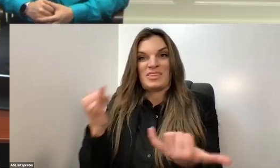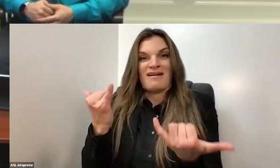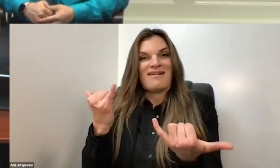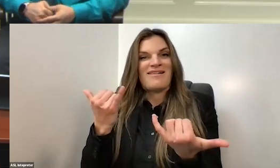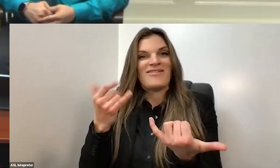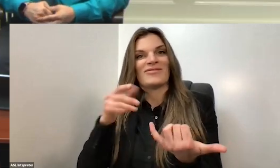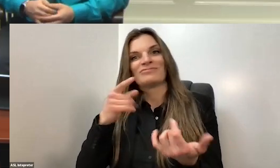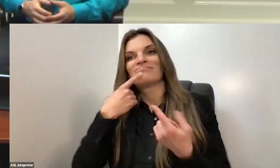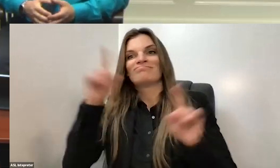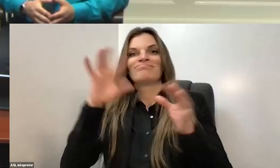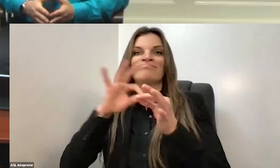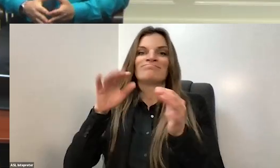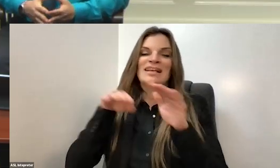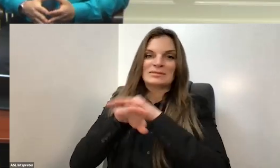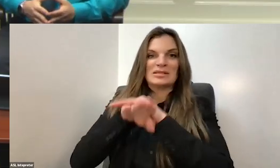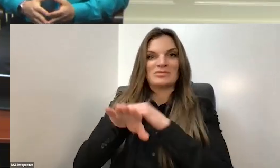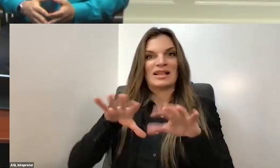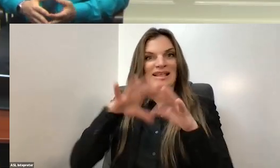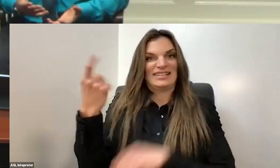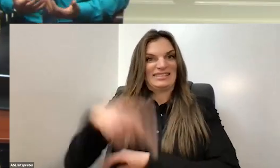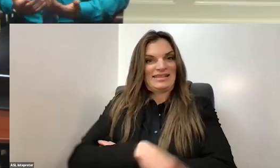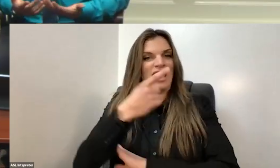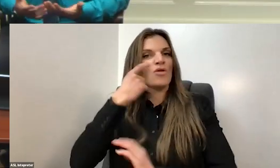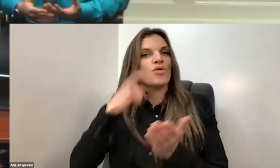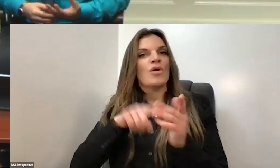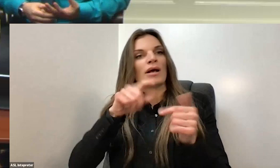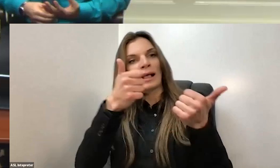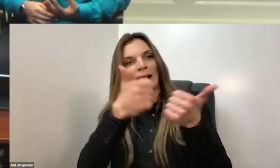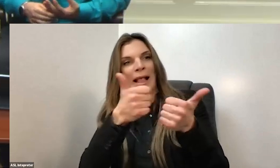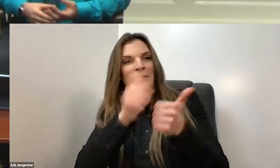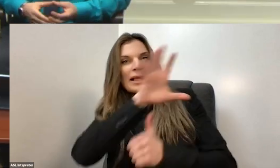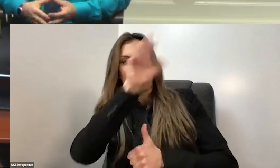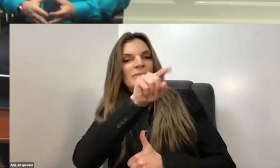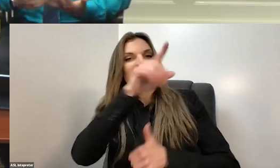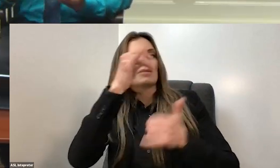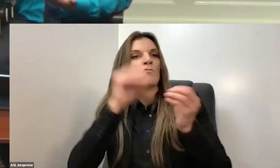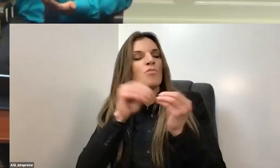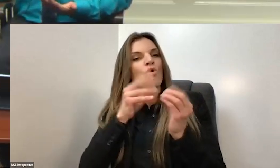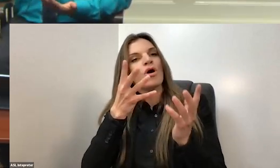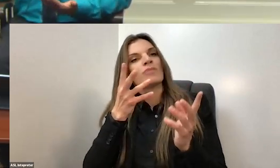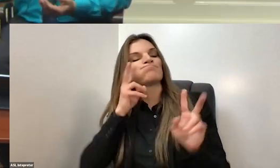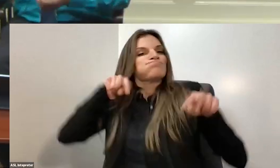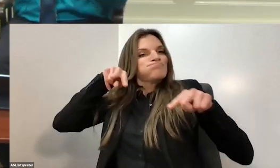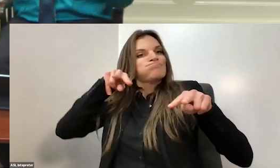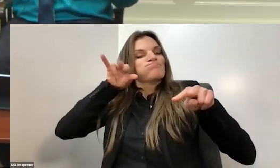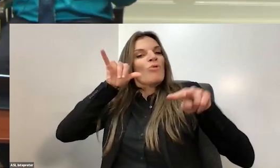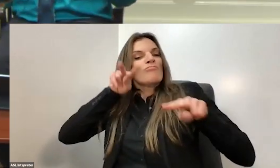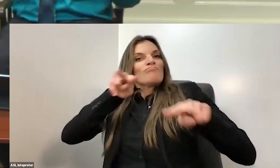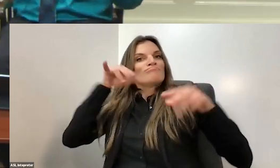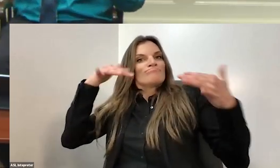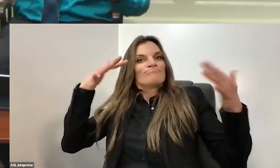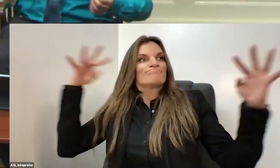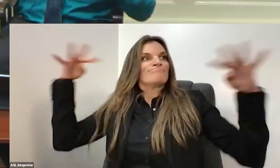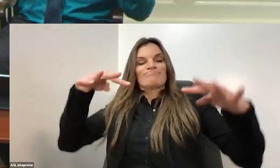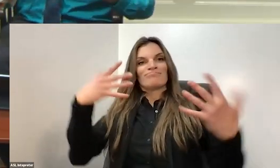announcements and things like that. Really cool, a widening reach and right? We want all areas of society, right? We're very invested